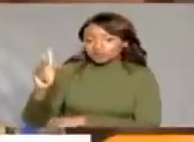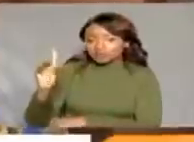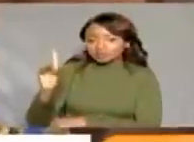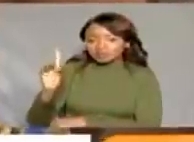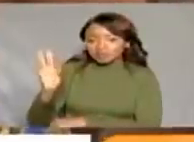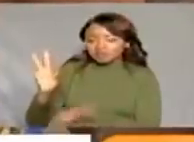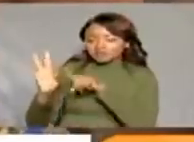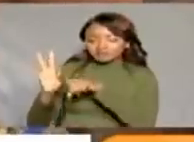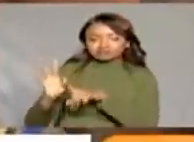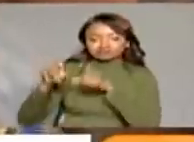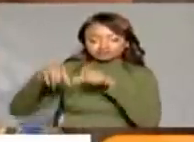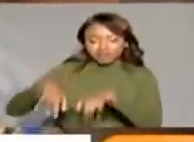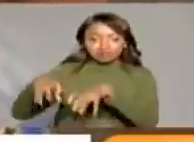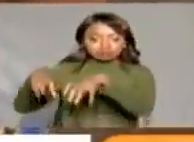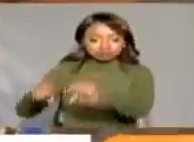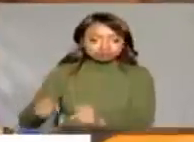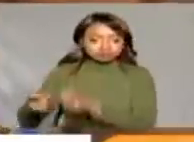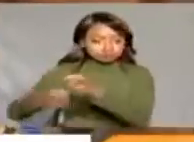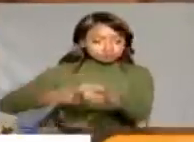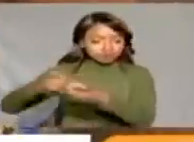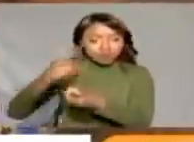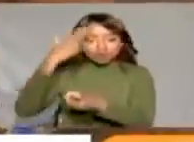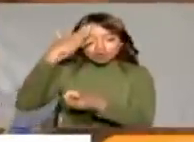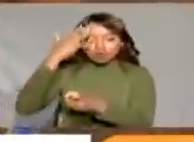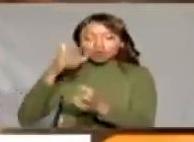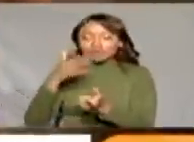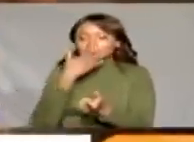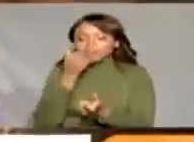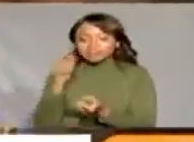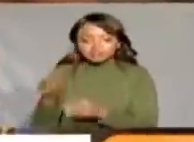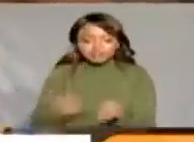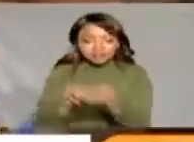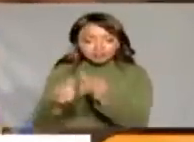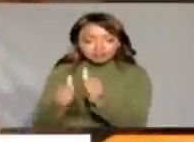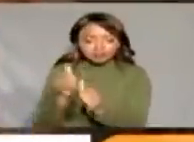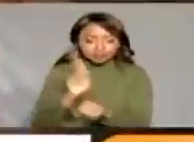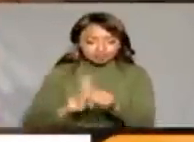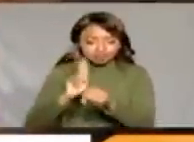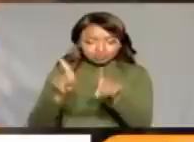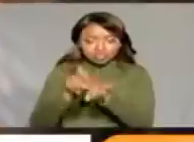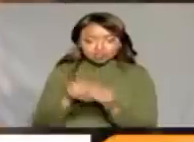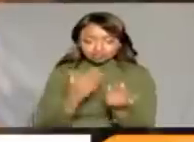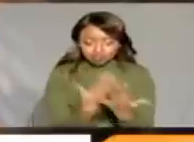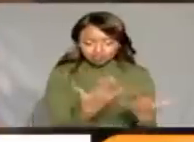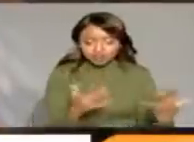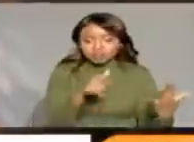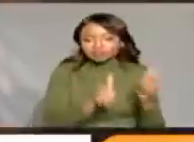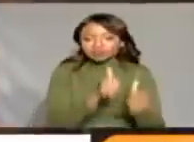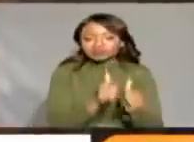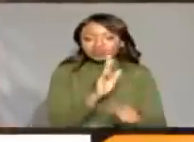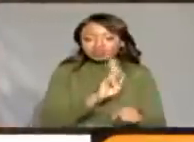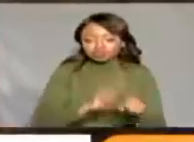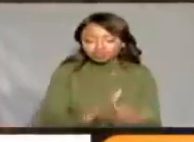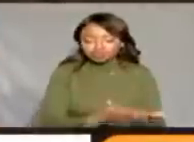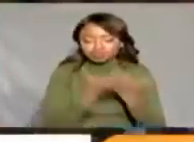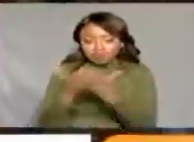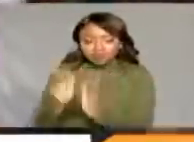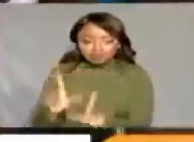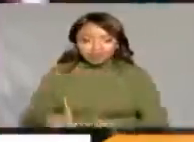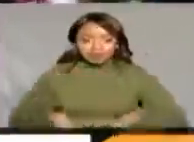now have taken the charge so that they know which best method to use and which equipment to use in order to save